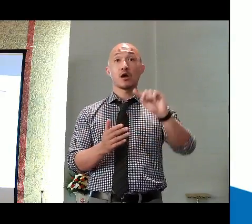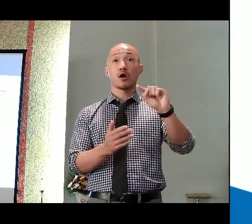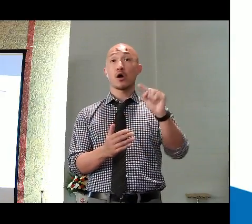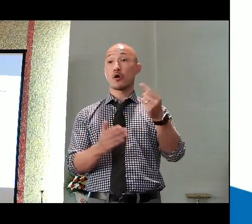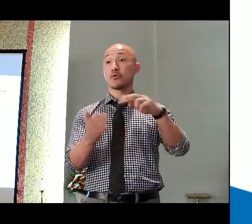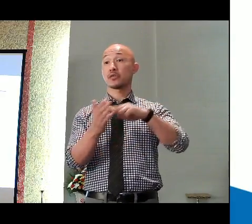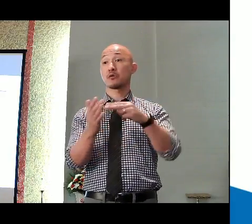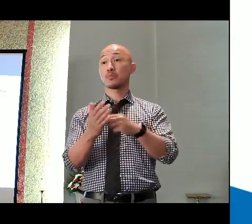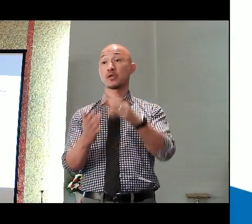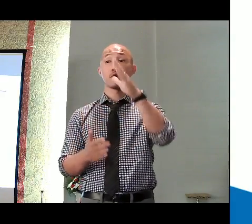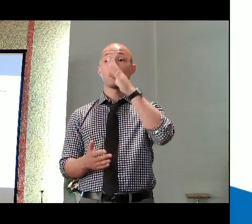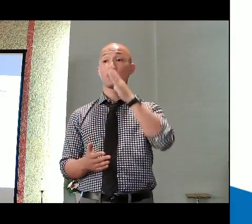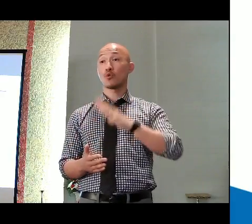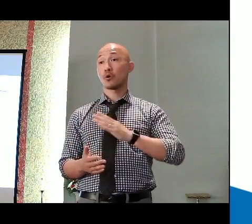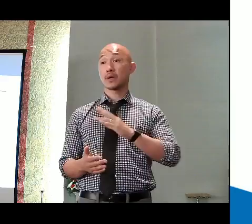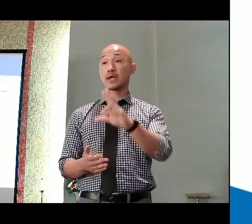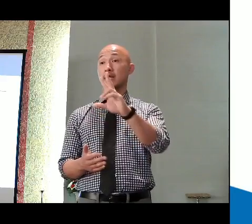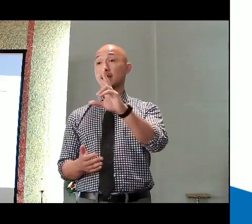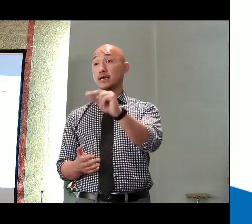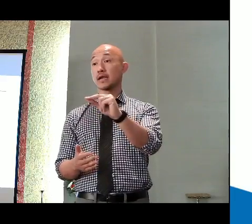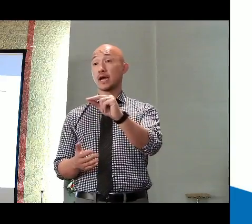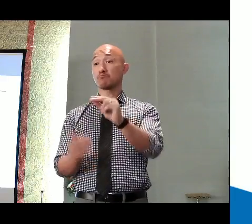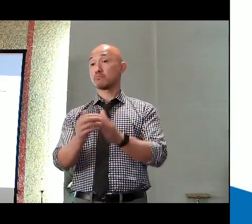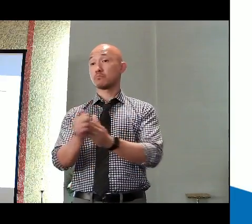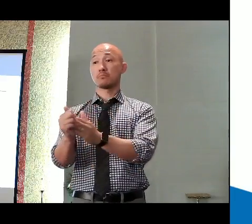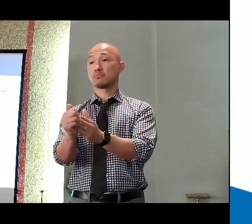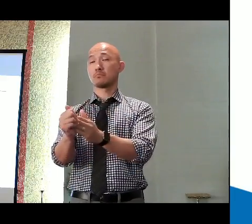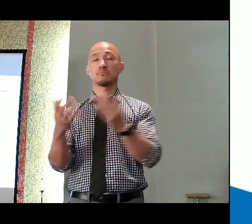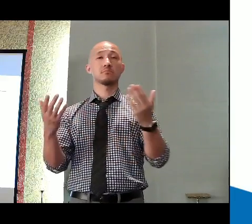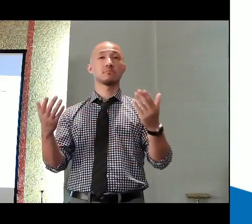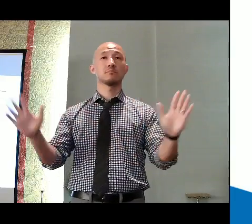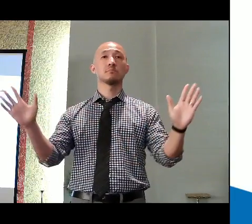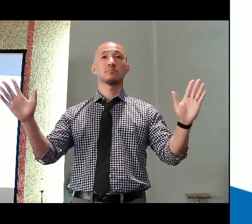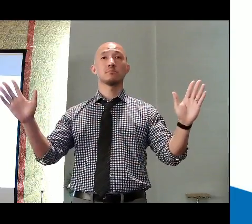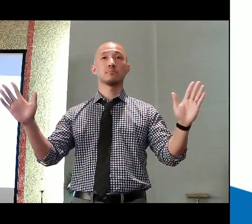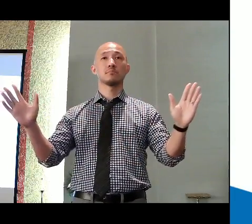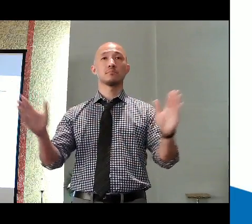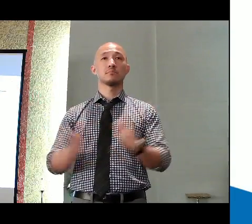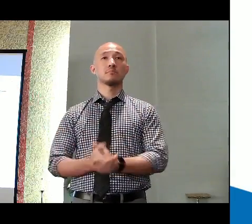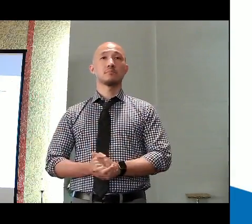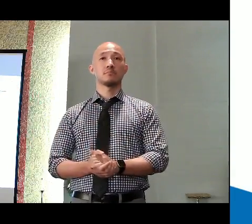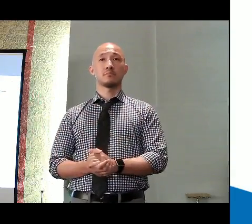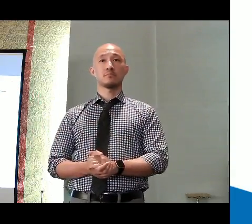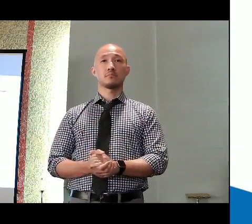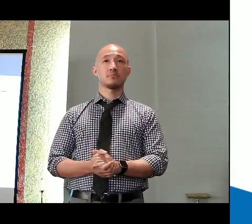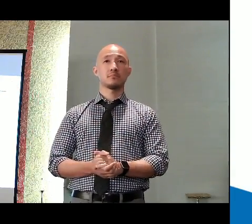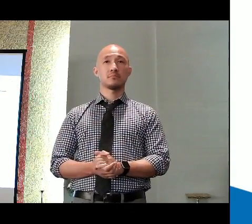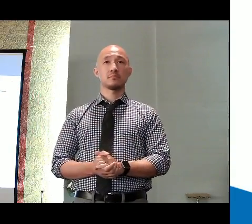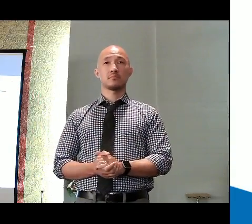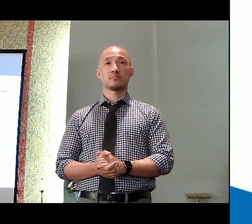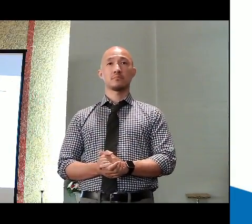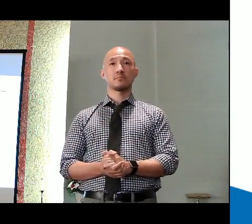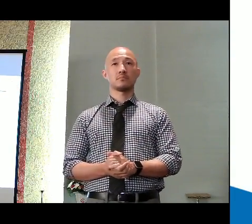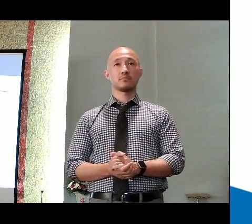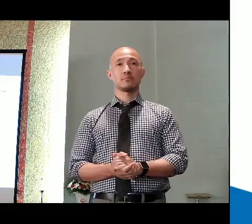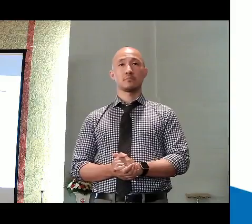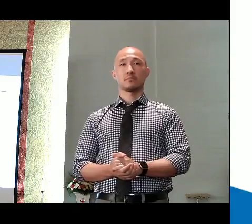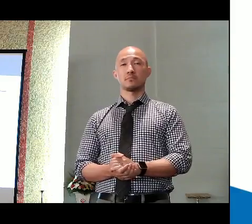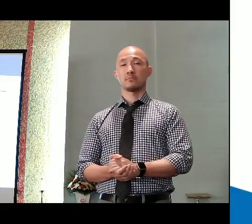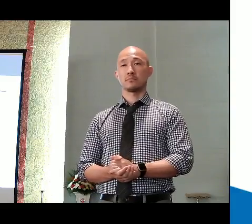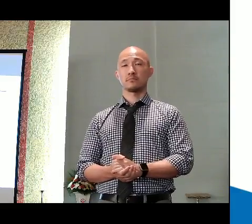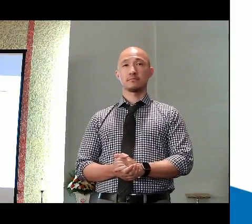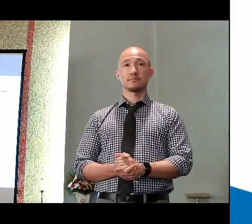Ladies, the Bible says you are weaker because you're vulnerable to your husband. What does that mean?